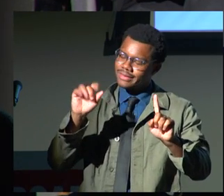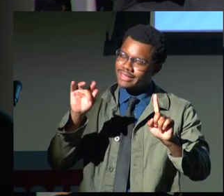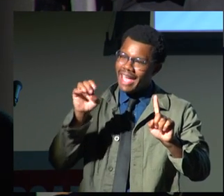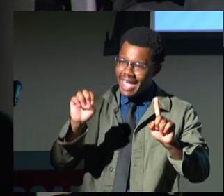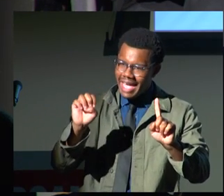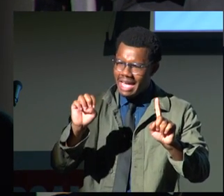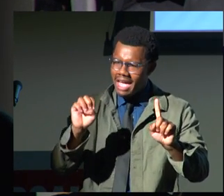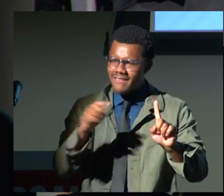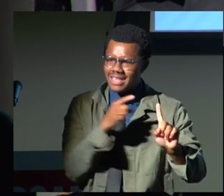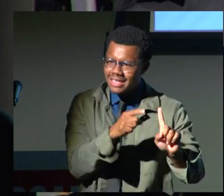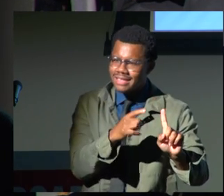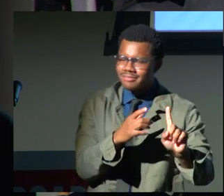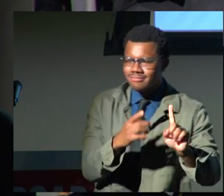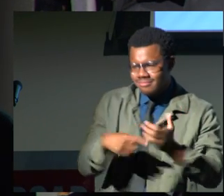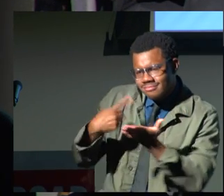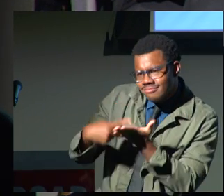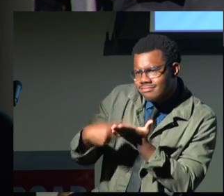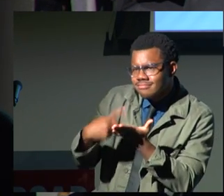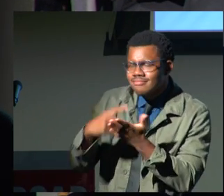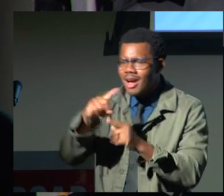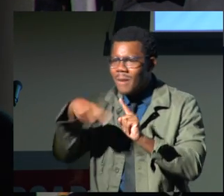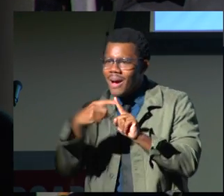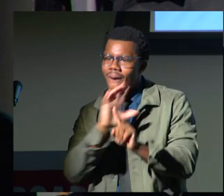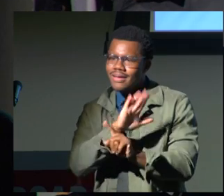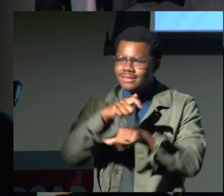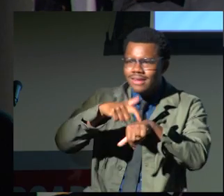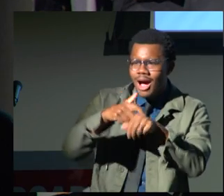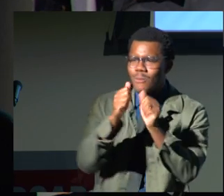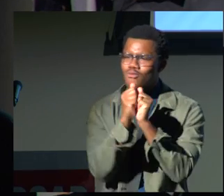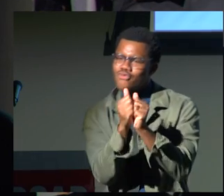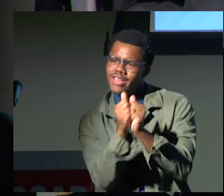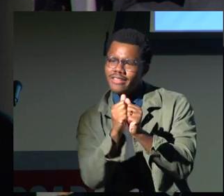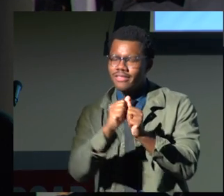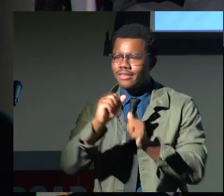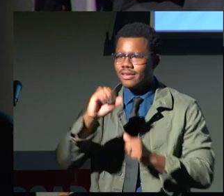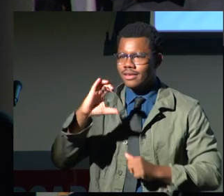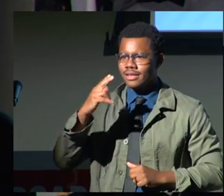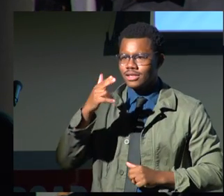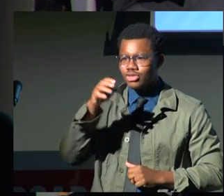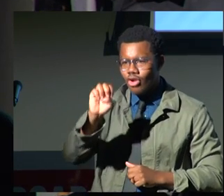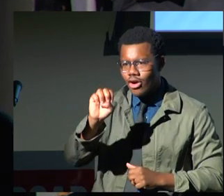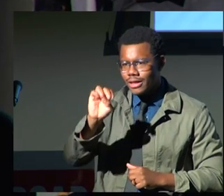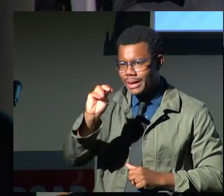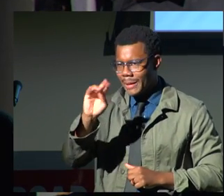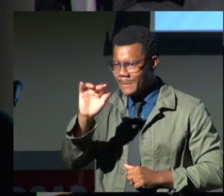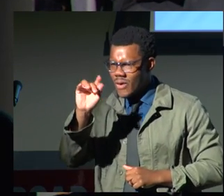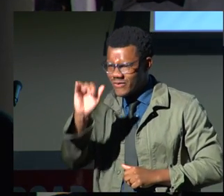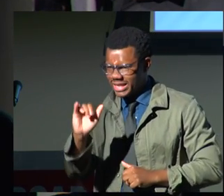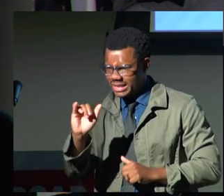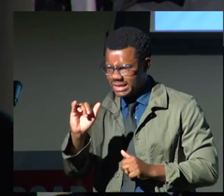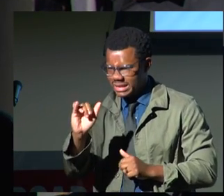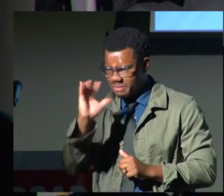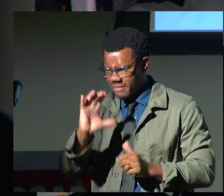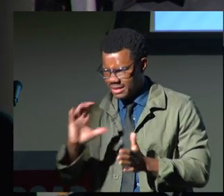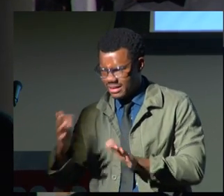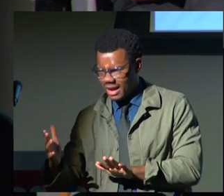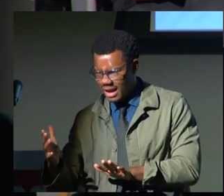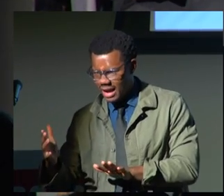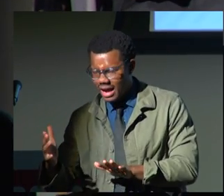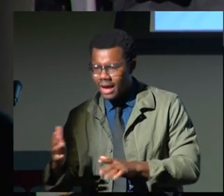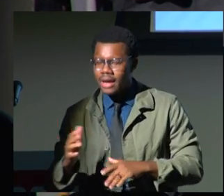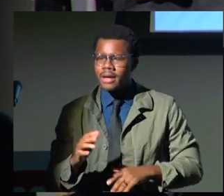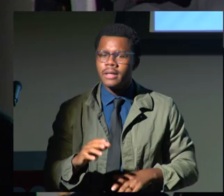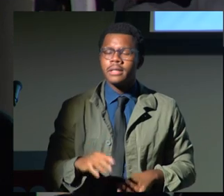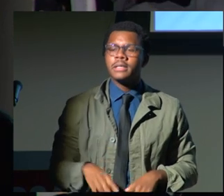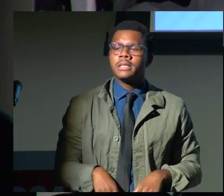Charlie Murphy. Oh. And me and Dave, we spoke for like an hour, man, just from his work. Because I said, Dave, I made this work, man. Well, that